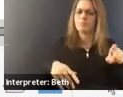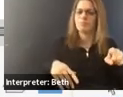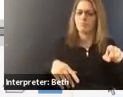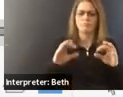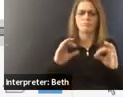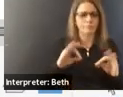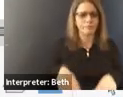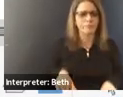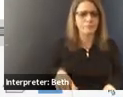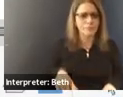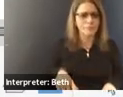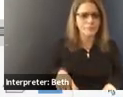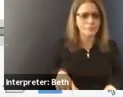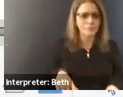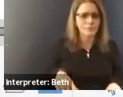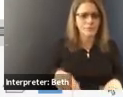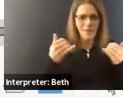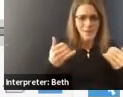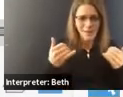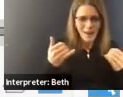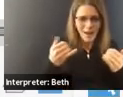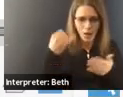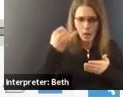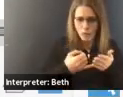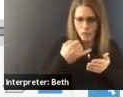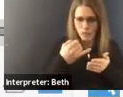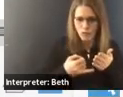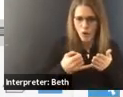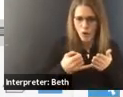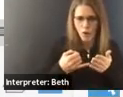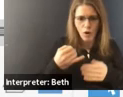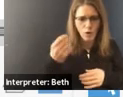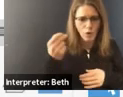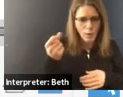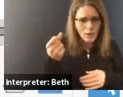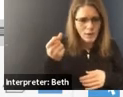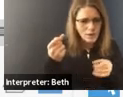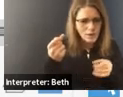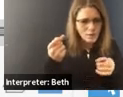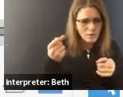going to draw a quick edit that.